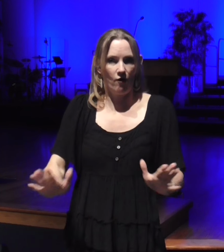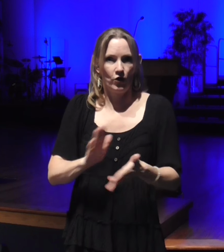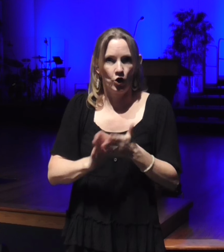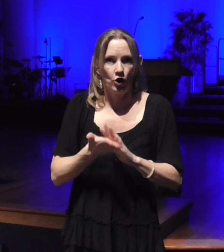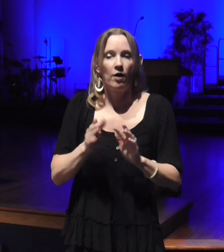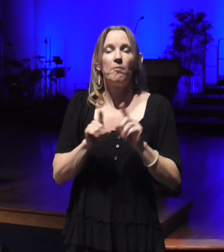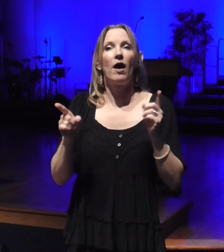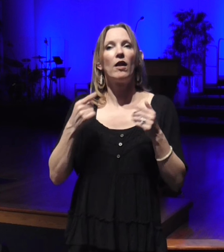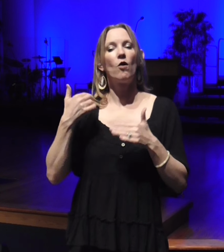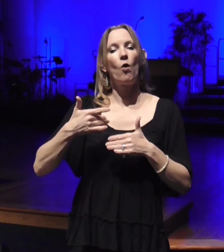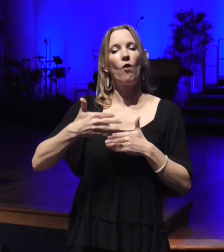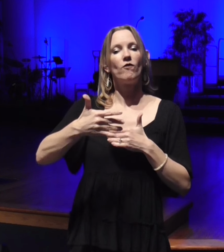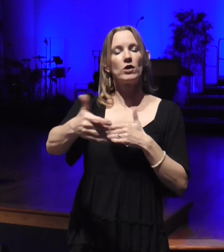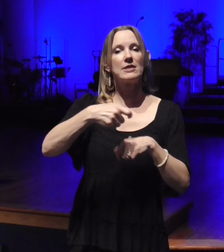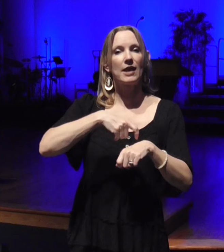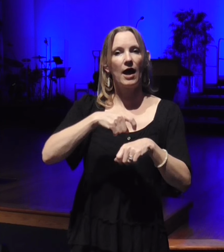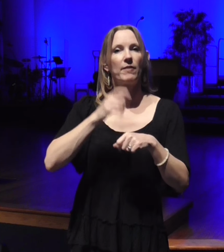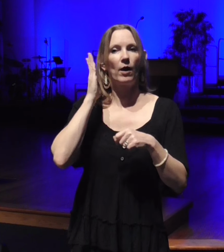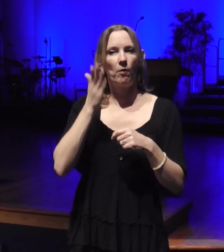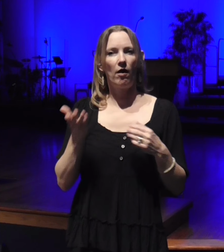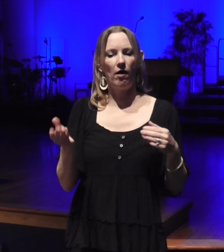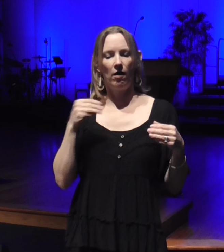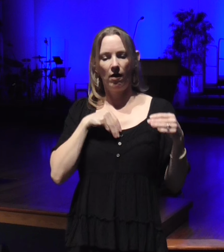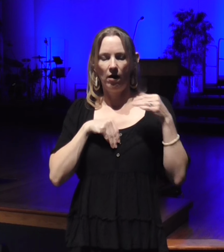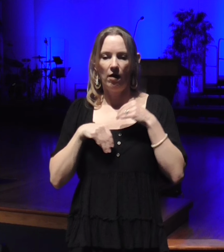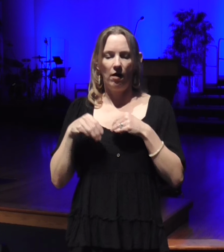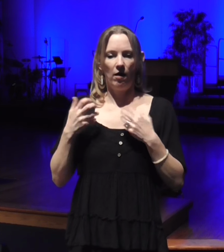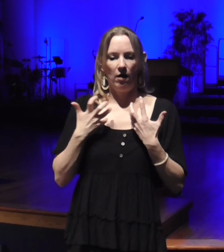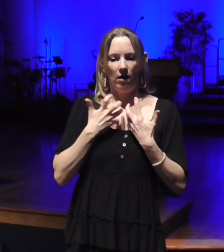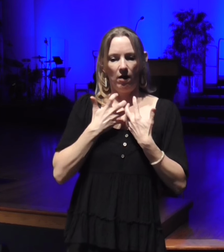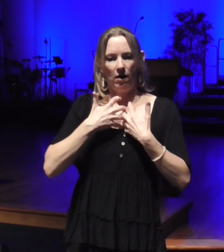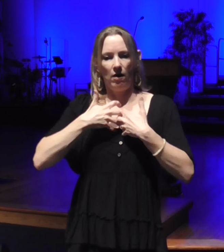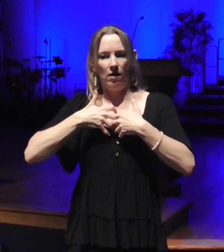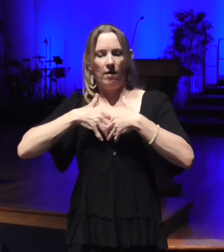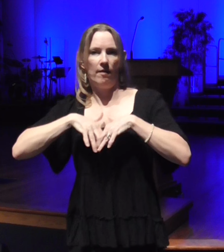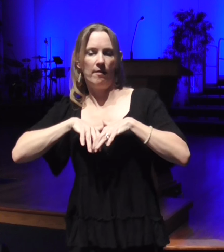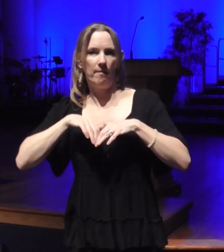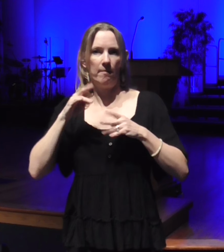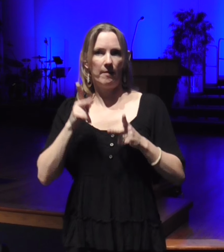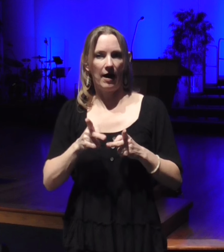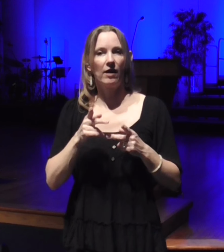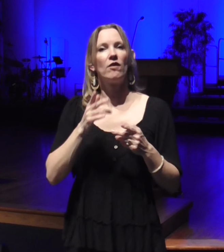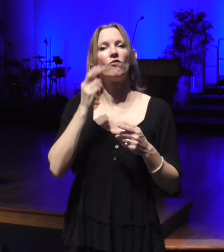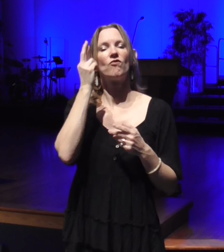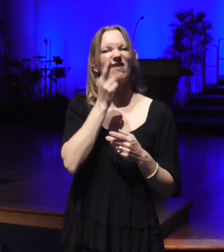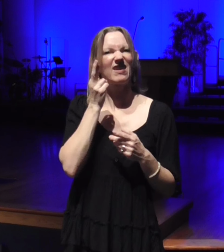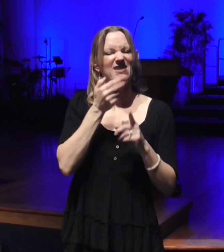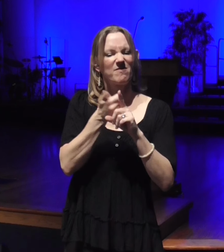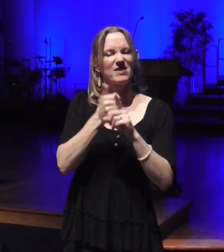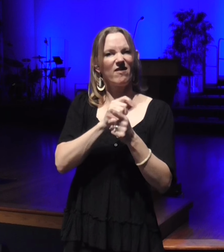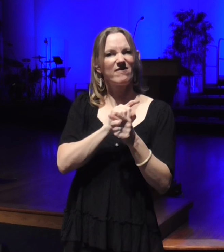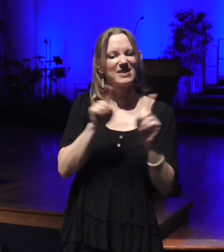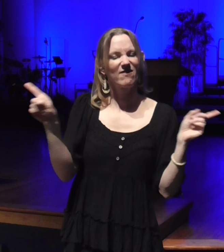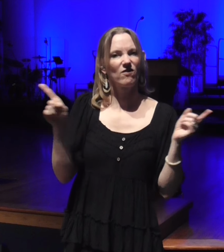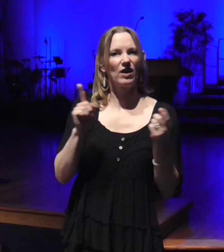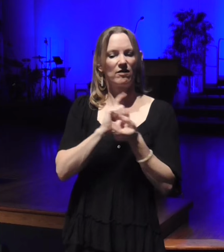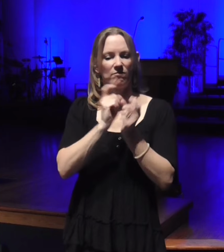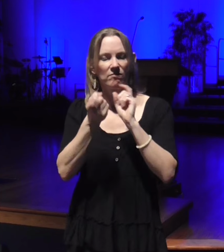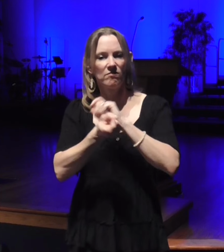together piece by piece. And the thing is, when they do that, they often find that they are a different person, a changed,